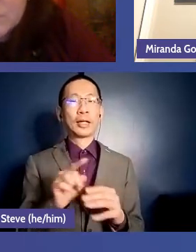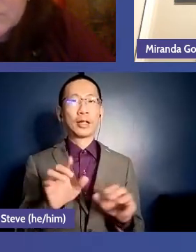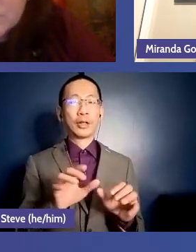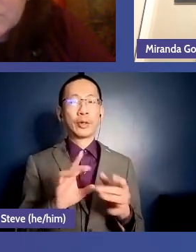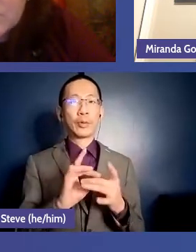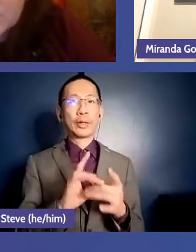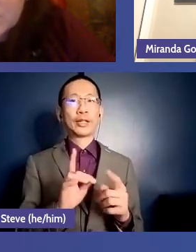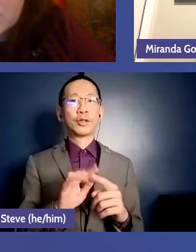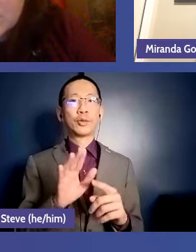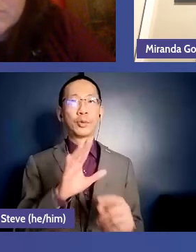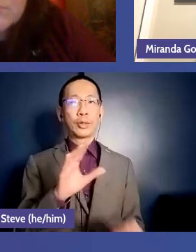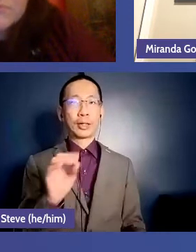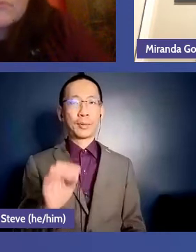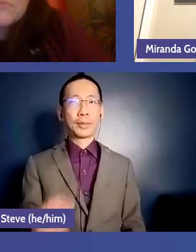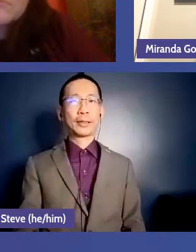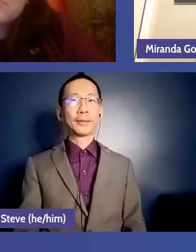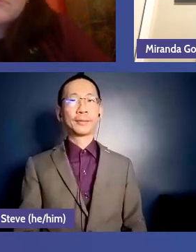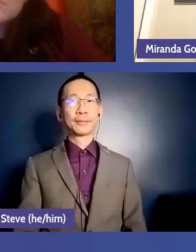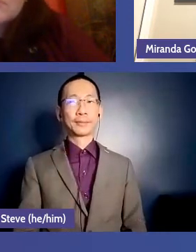relationship to your company.